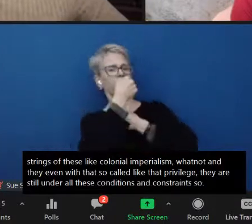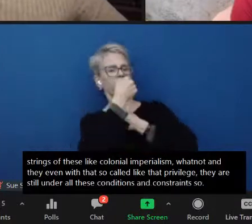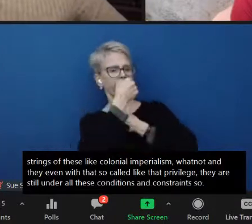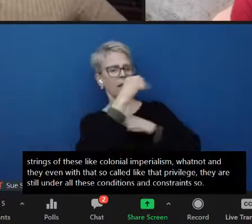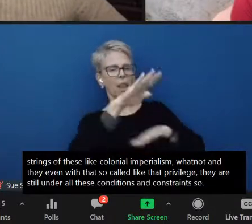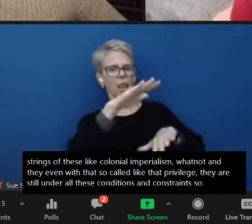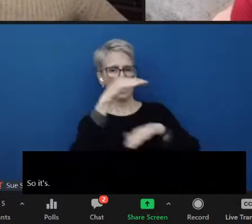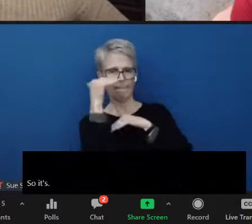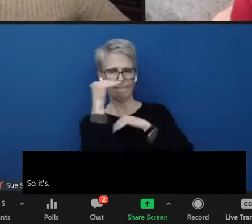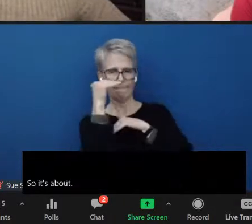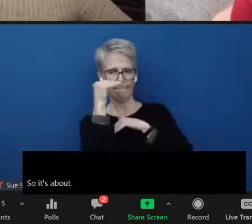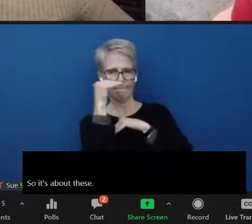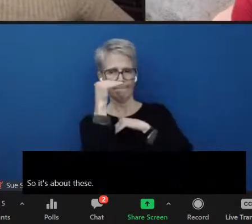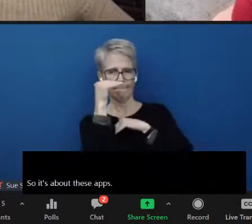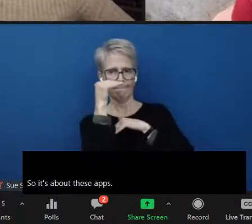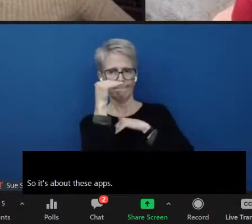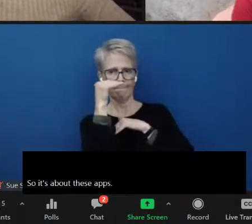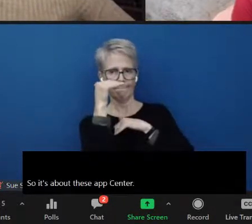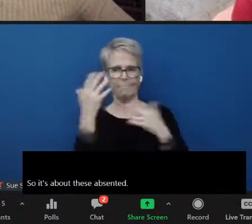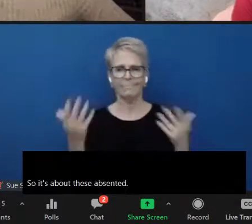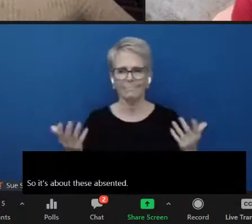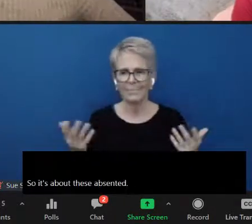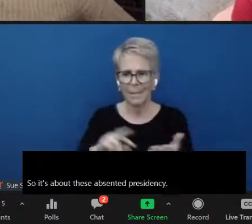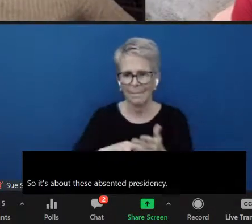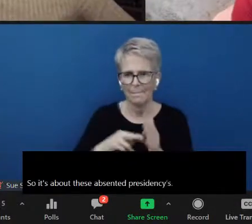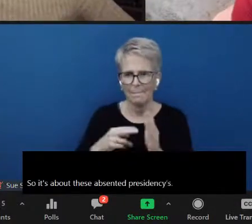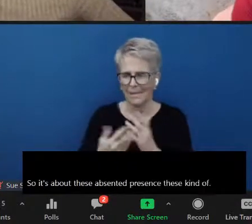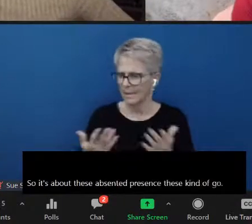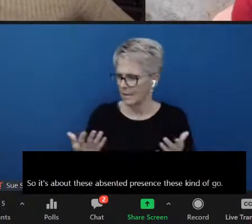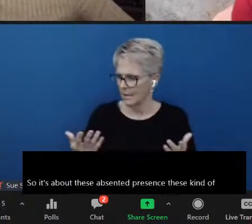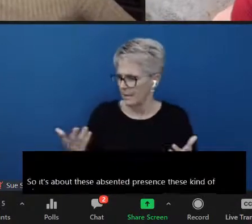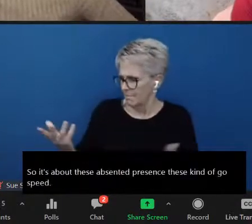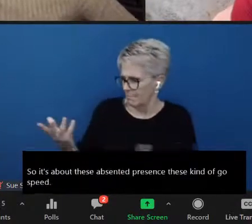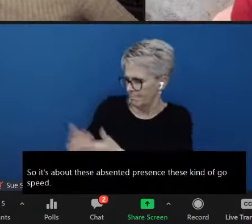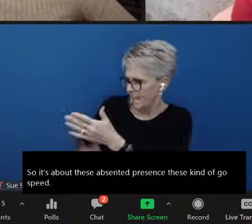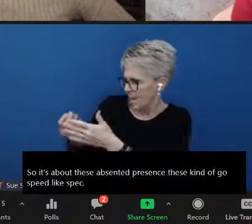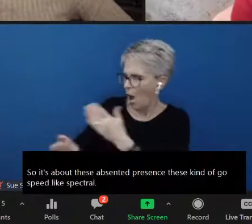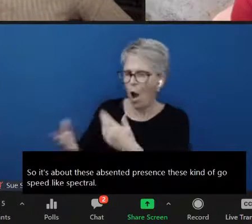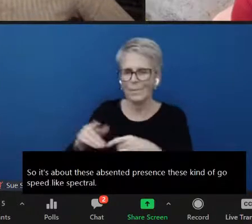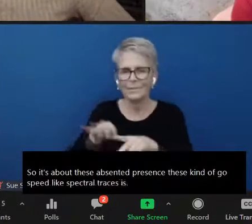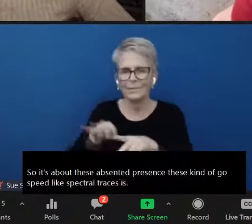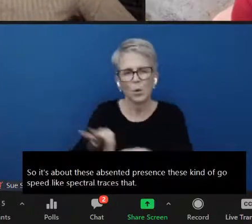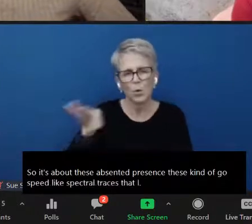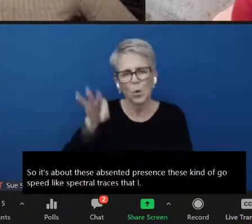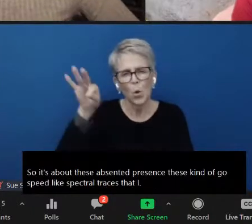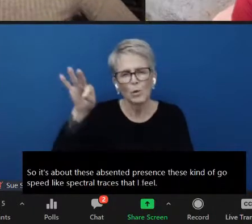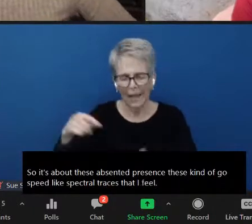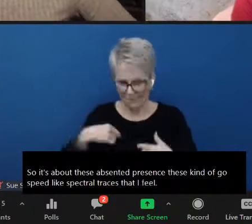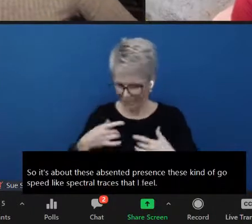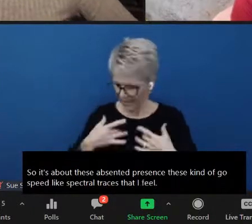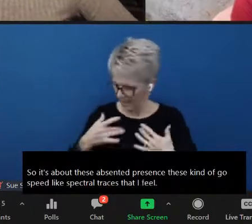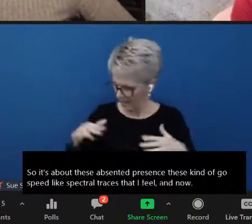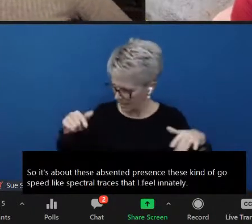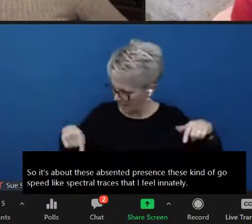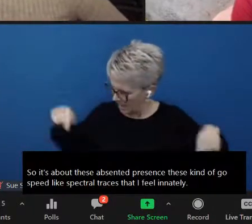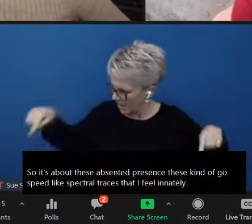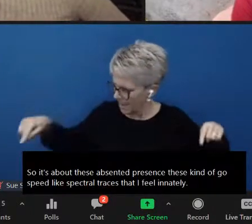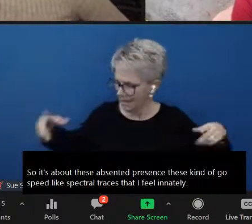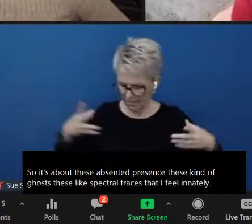So it's about these absented presence, these kind of ghosts, these like spectral traces that I feel